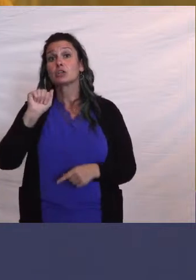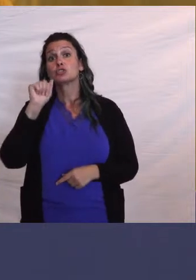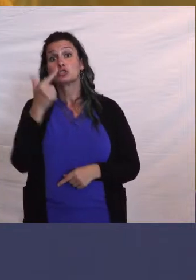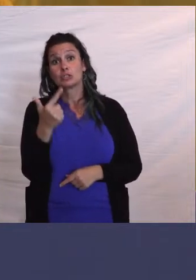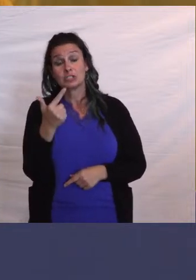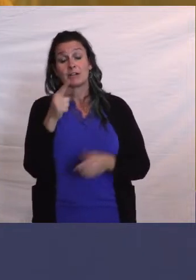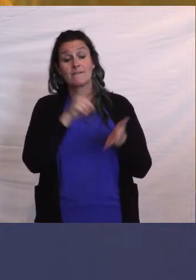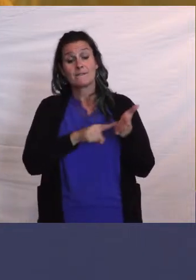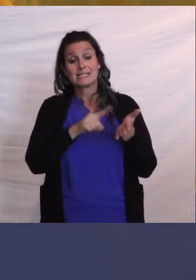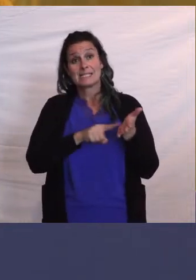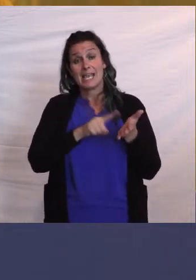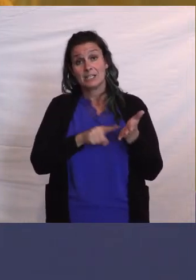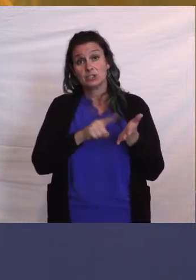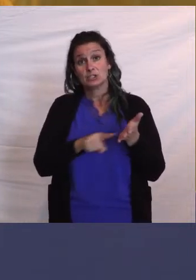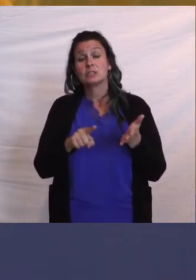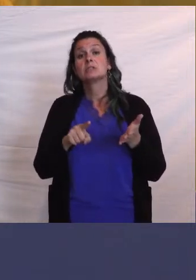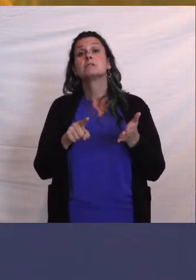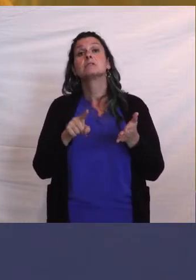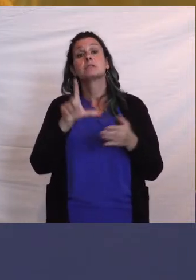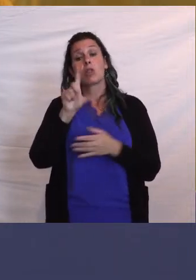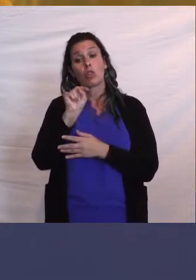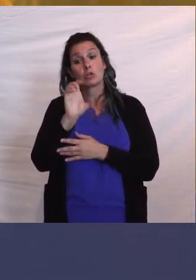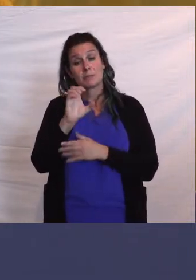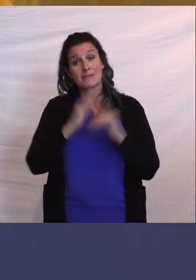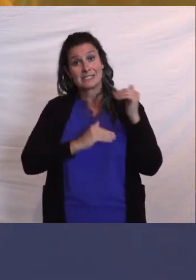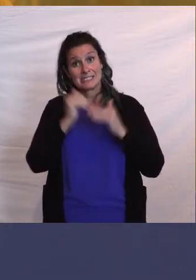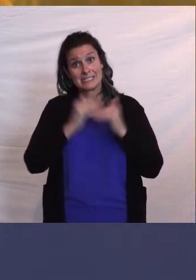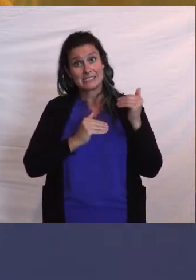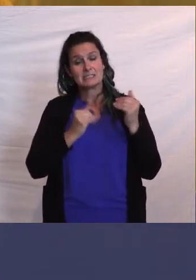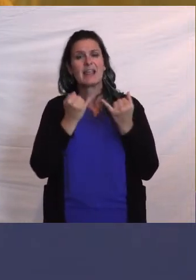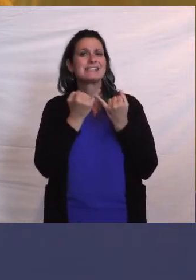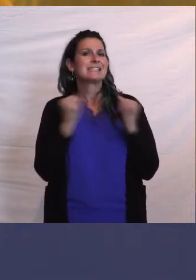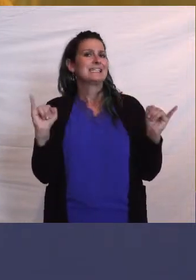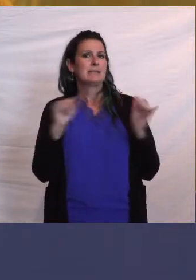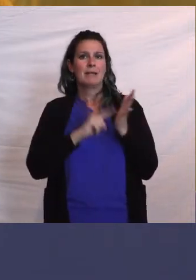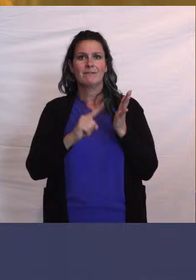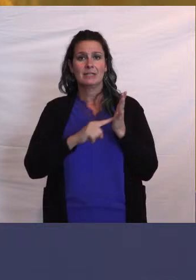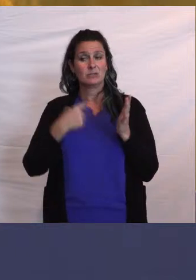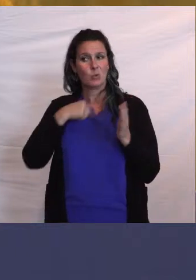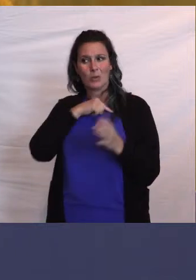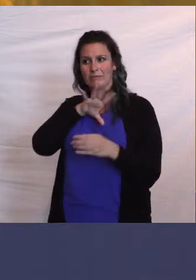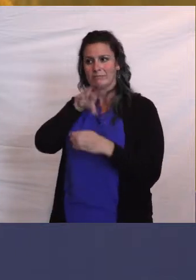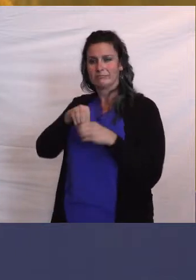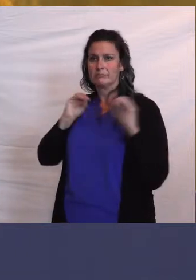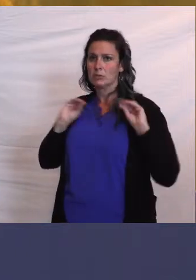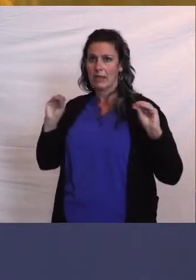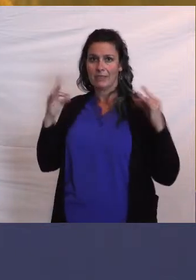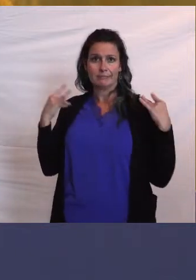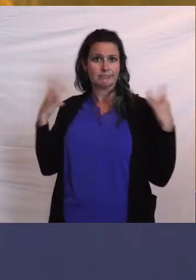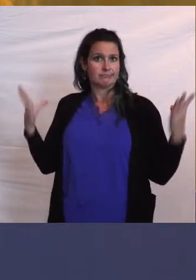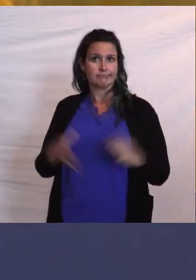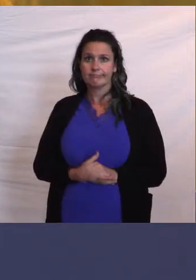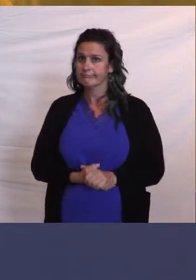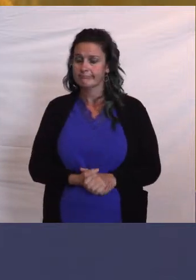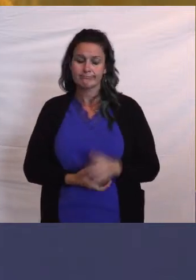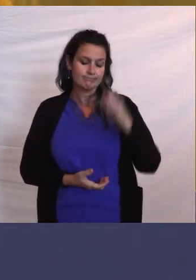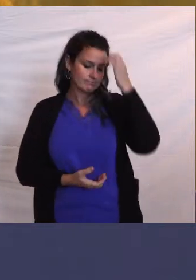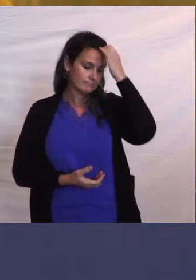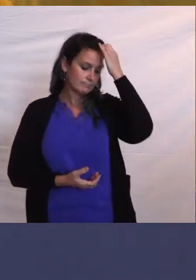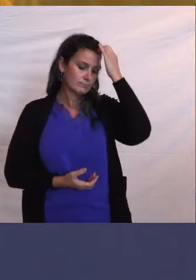General's investigation into long-term care facilities is an independent investigation. We don't have visibility into. We have nothing, no insight on